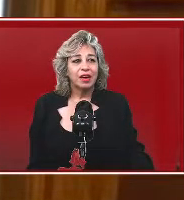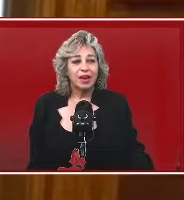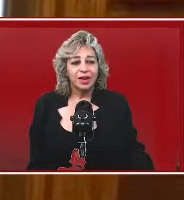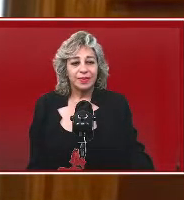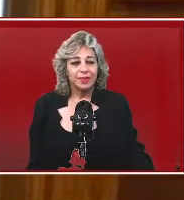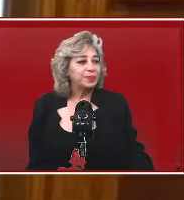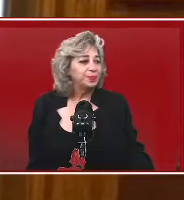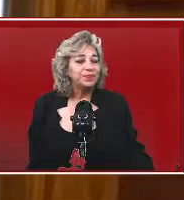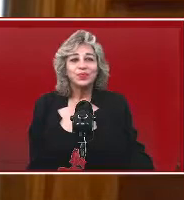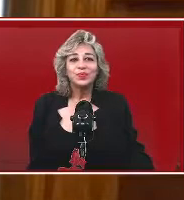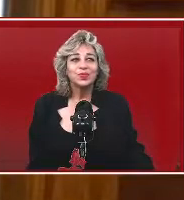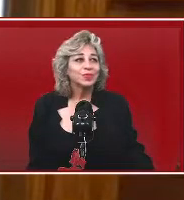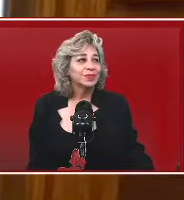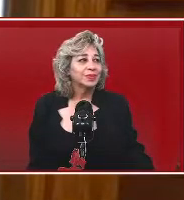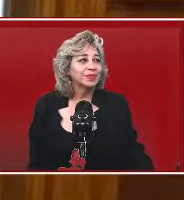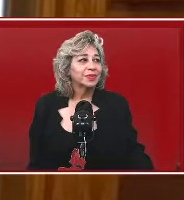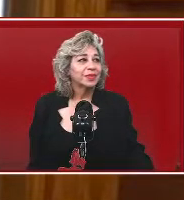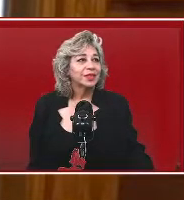All right.